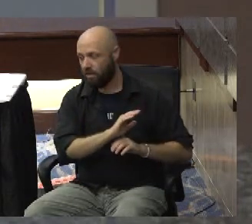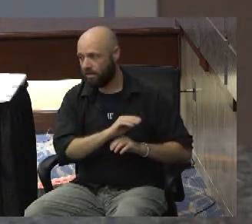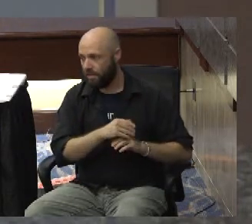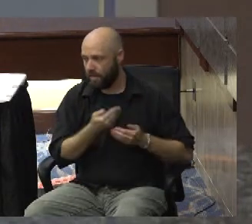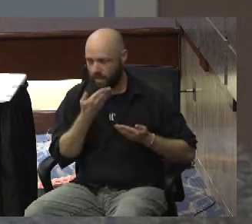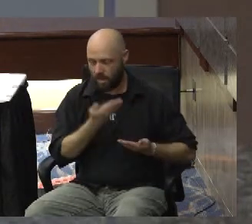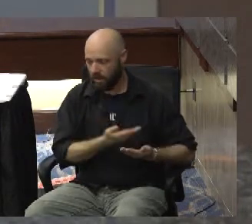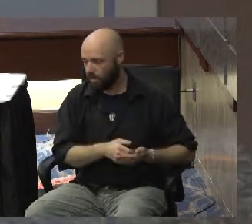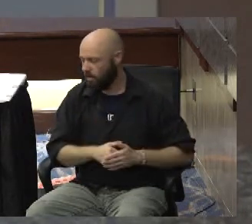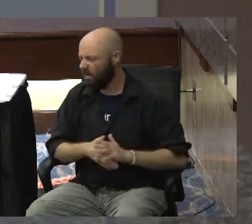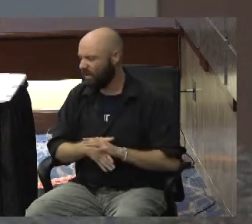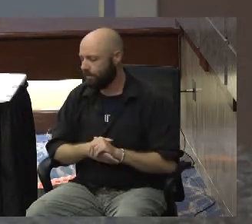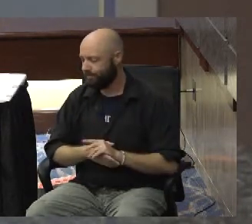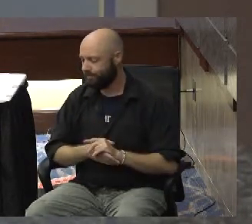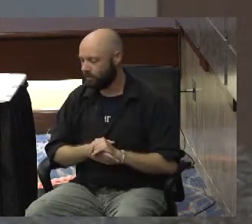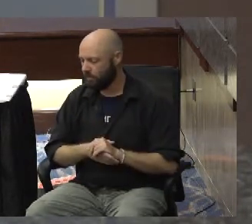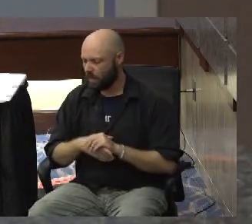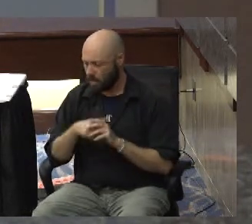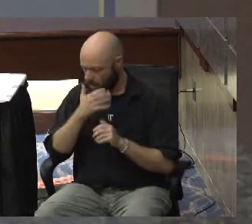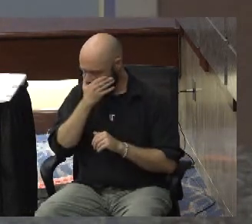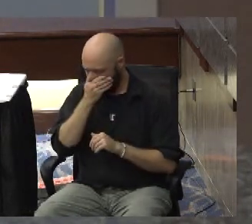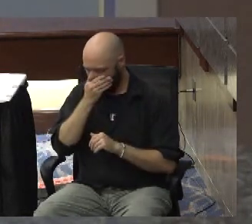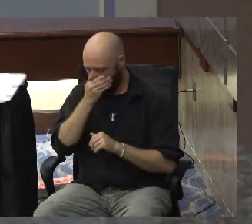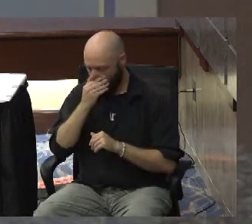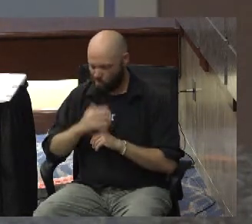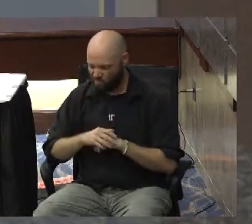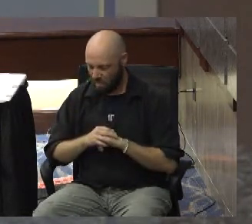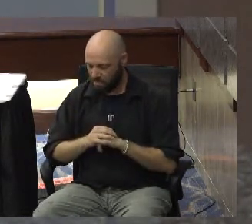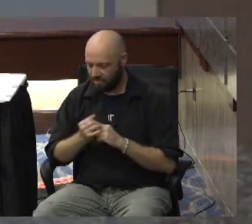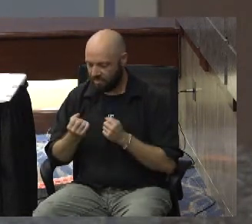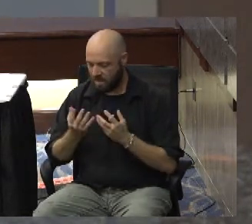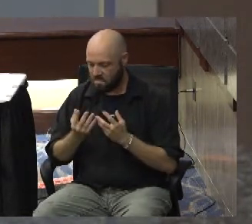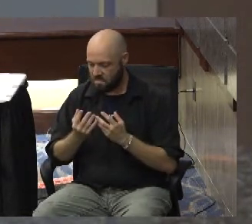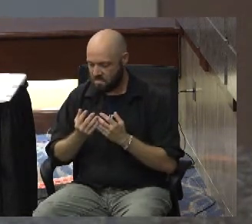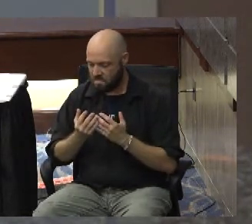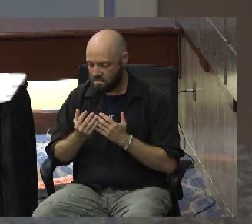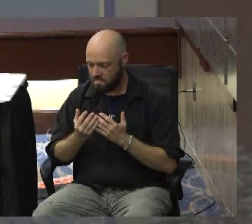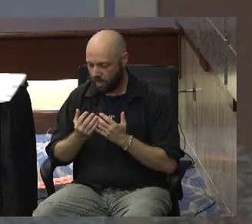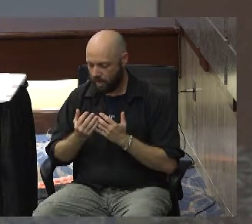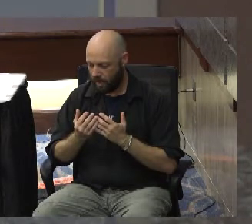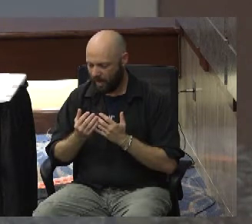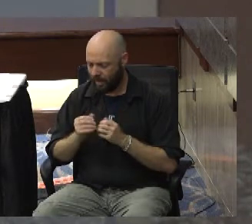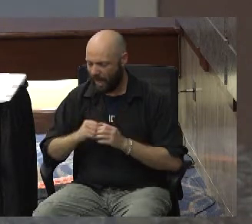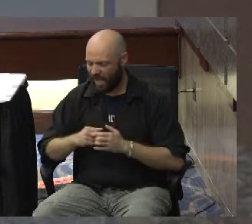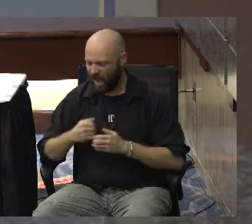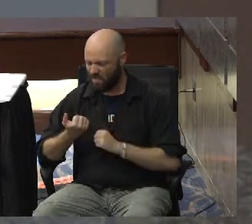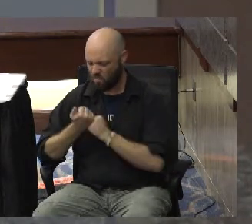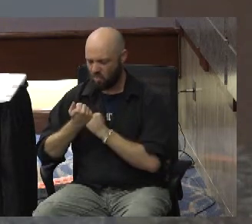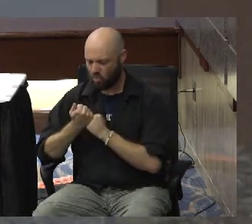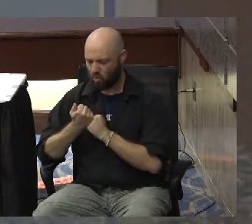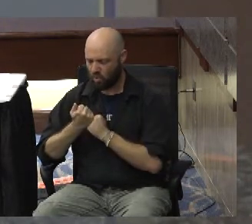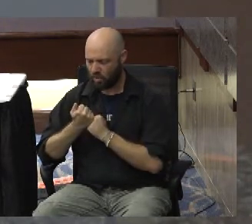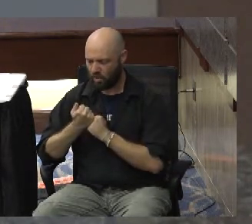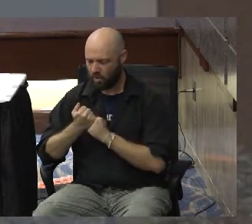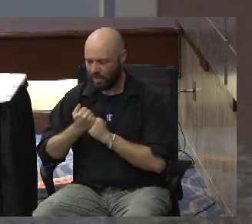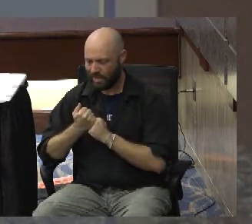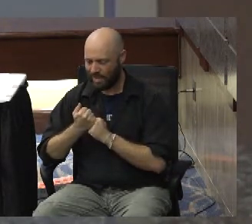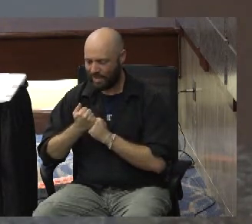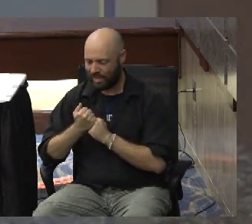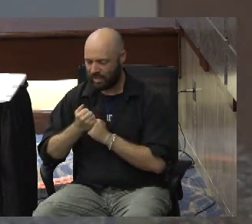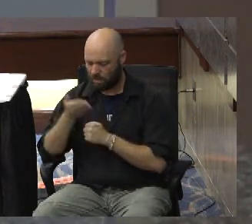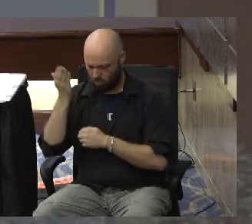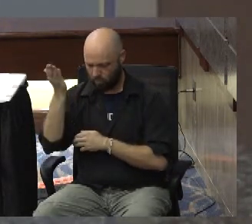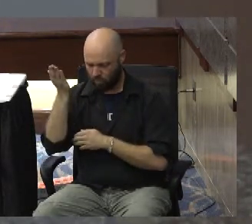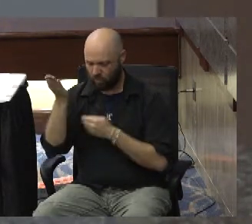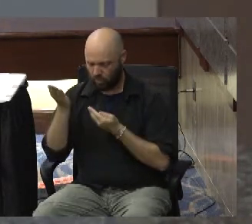in like vultures to take them if they decided to not. And I can't make that kind of sacrifice for our